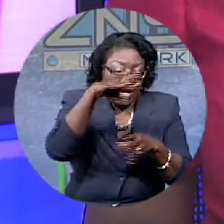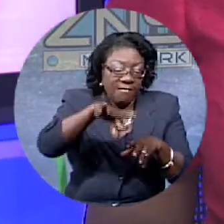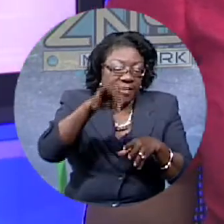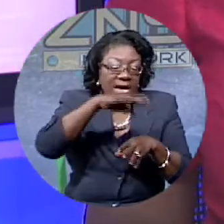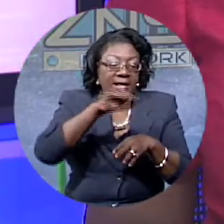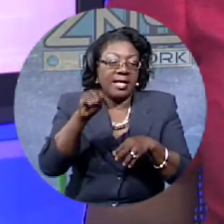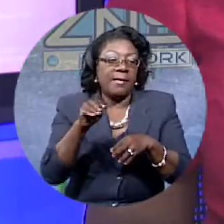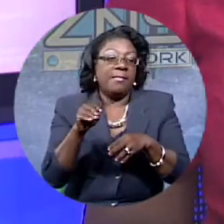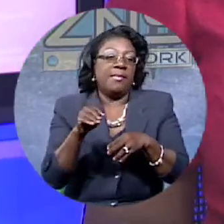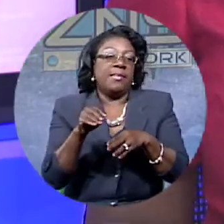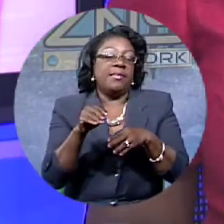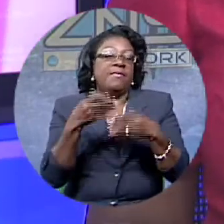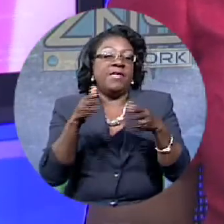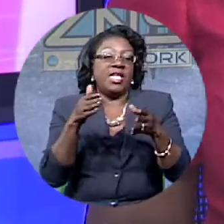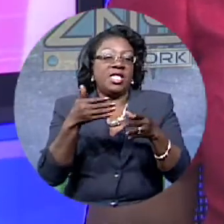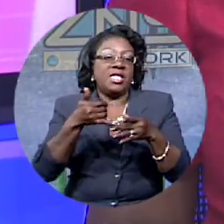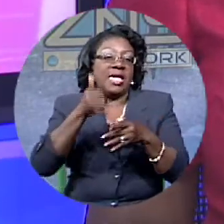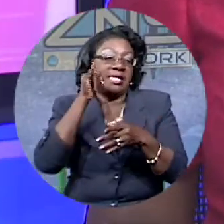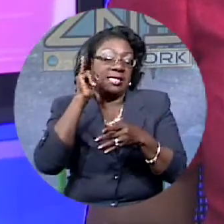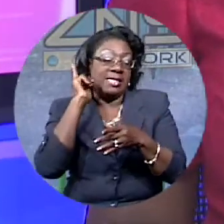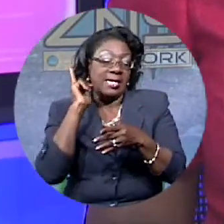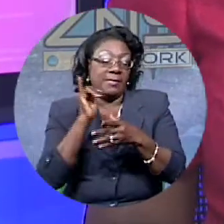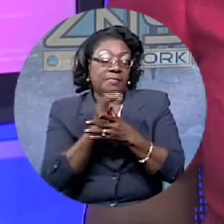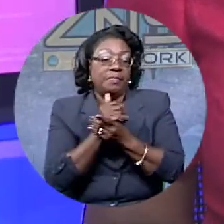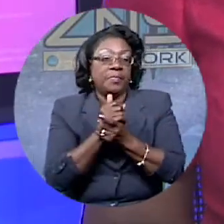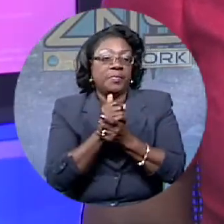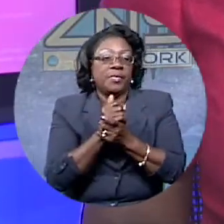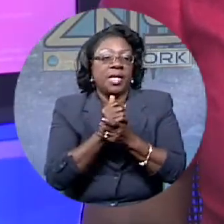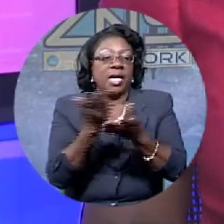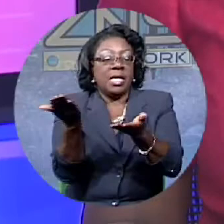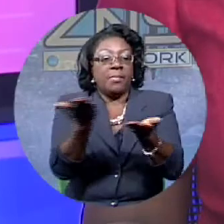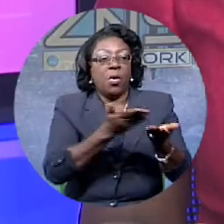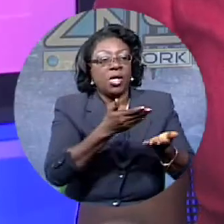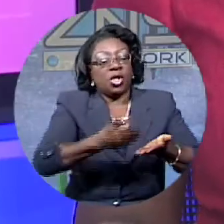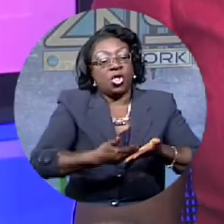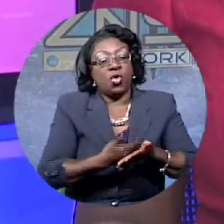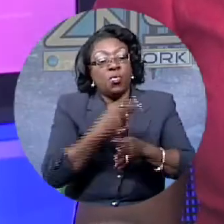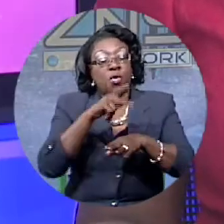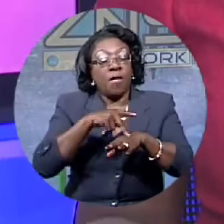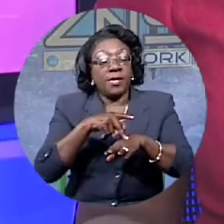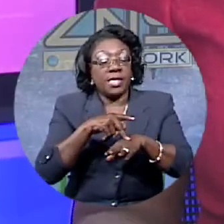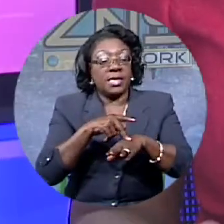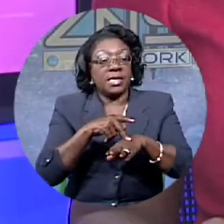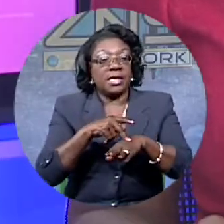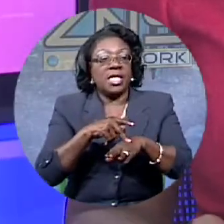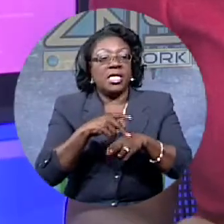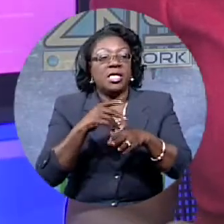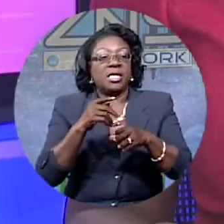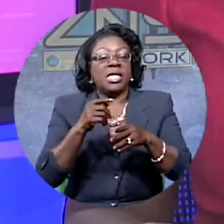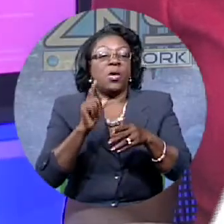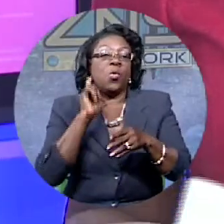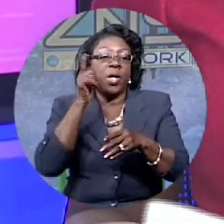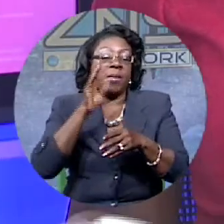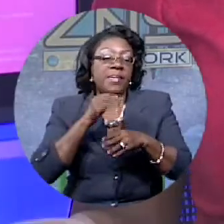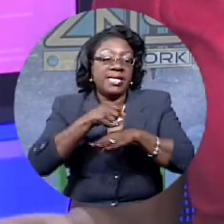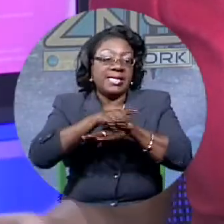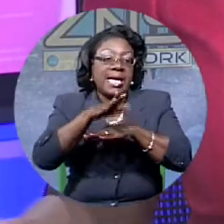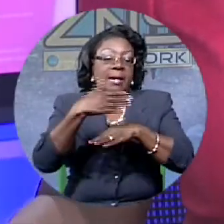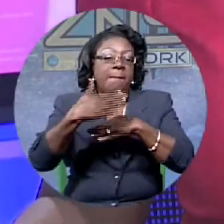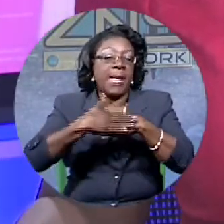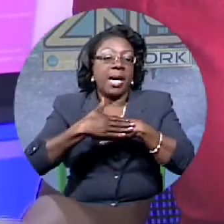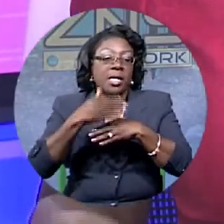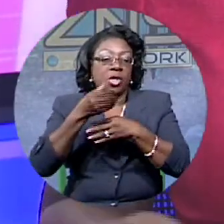the custody of Bahamian immigration authorities in New Providence for further processing and repatriation will be completed